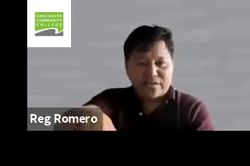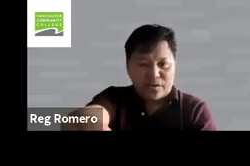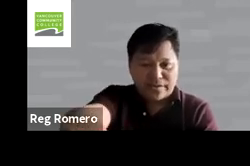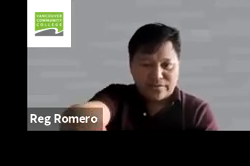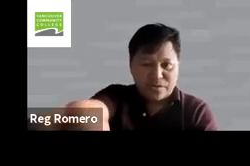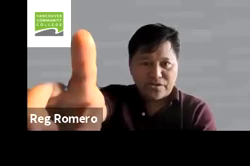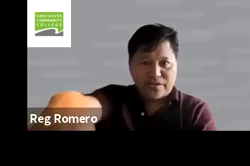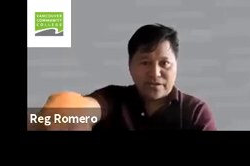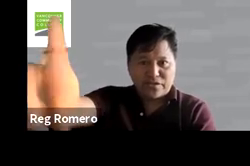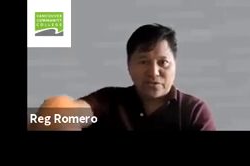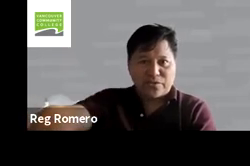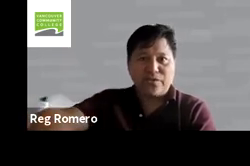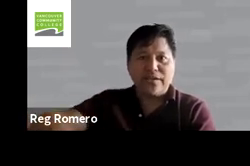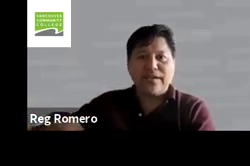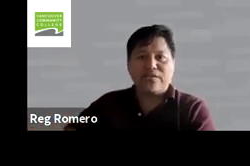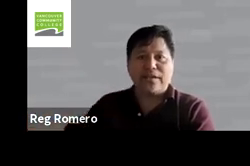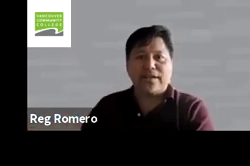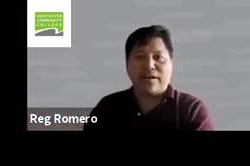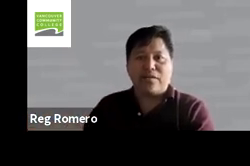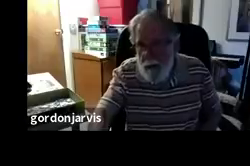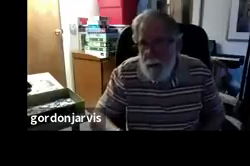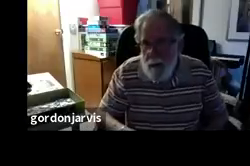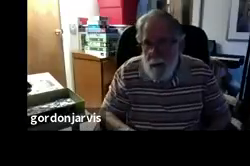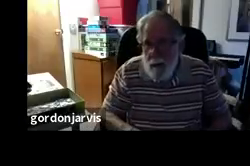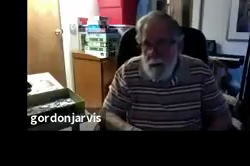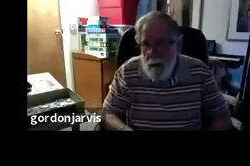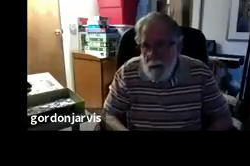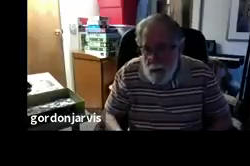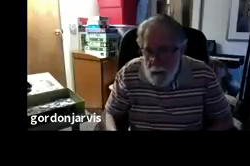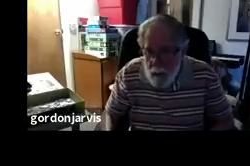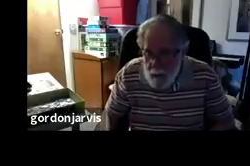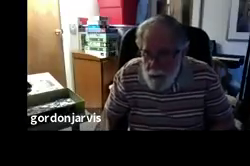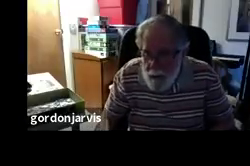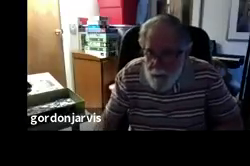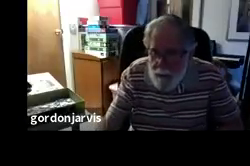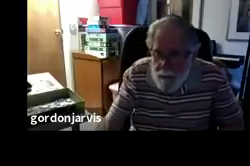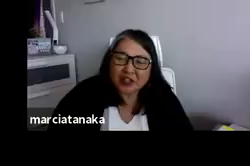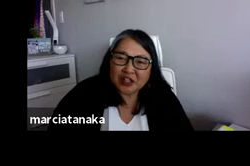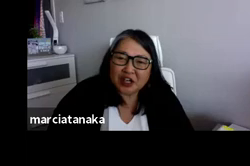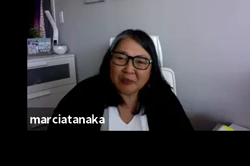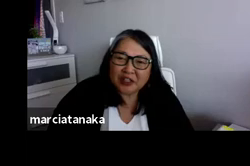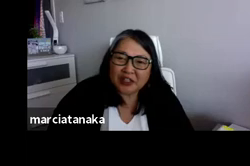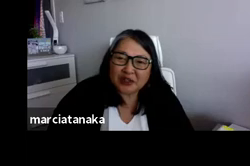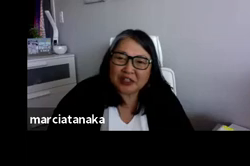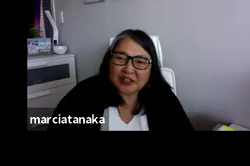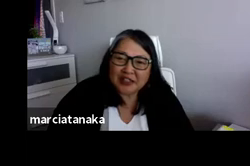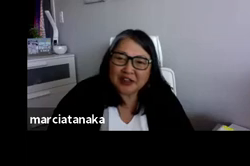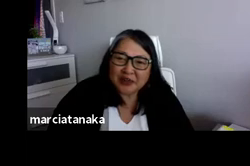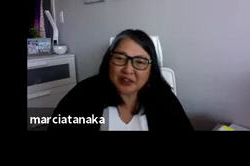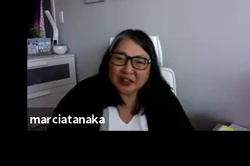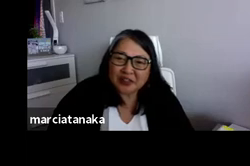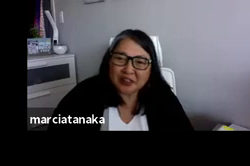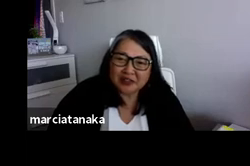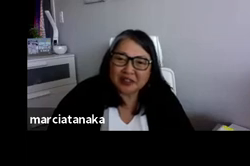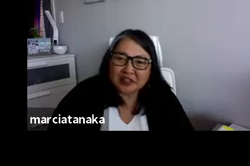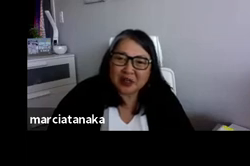has all the information that I've just shown you right now on screen. Okay, great. Maybe we could copy it too and send